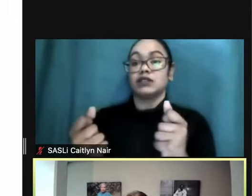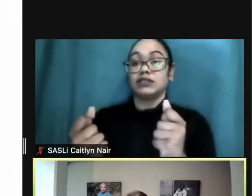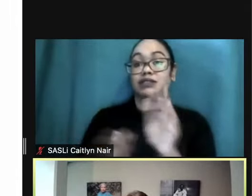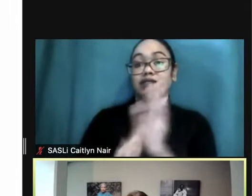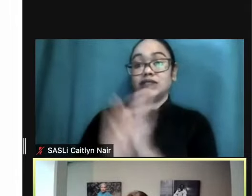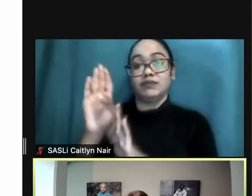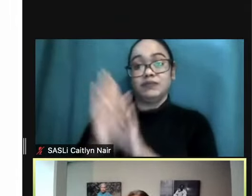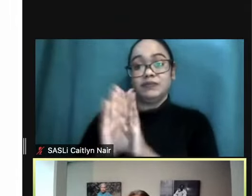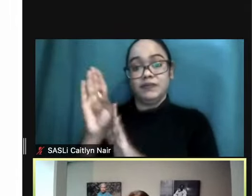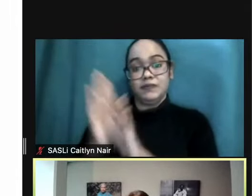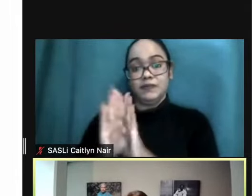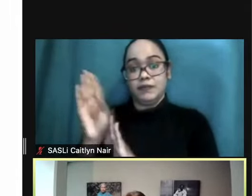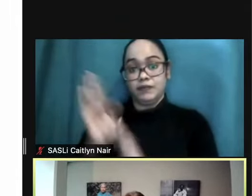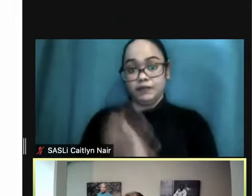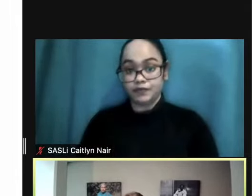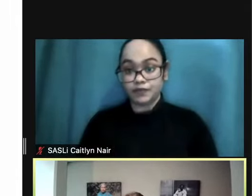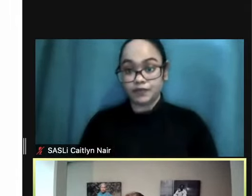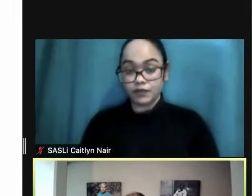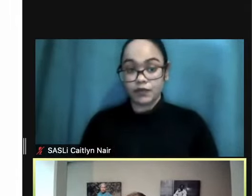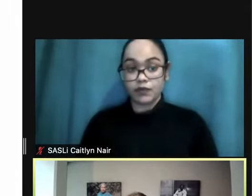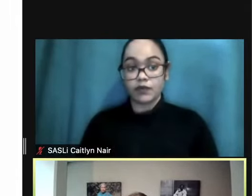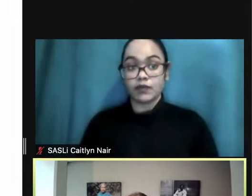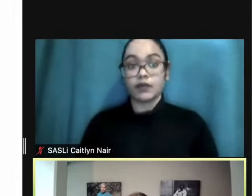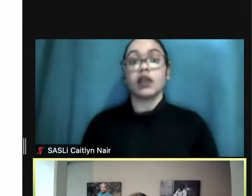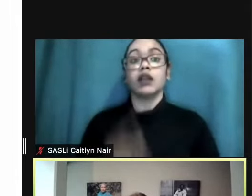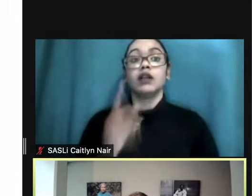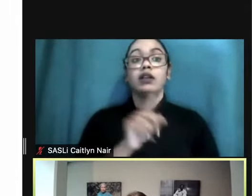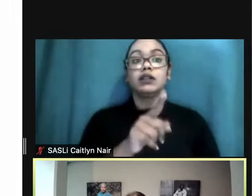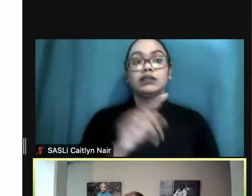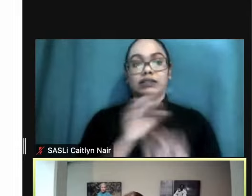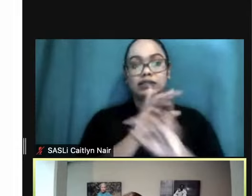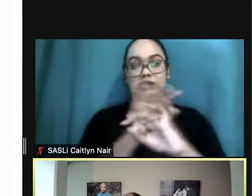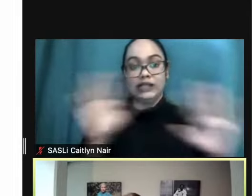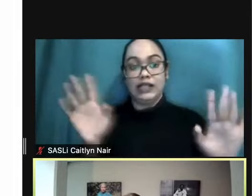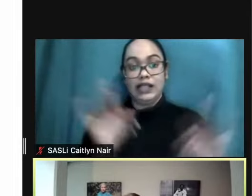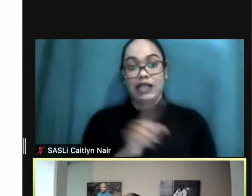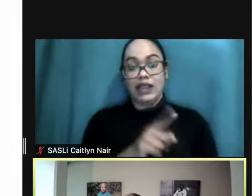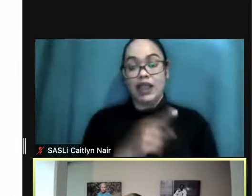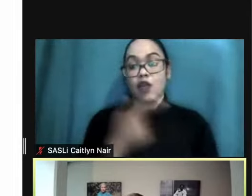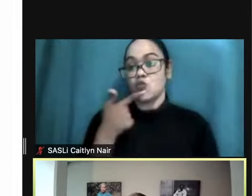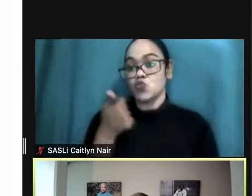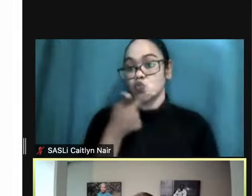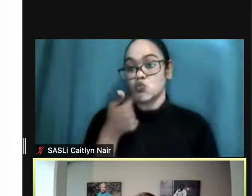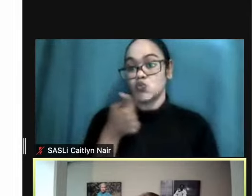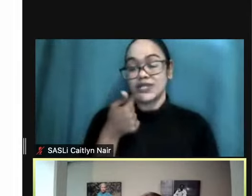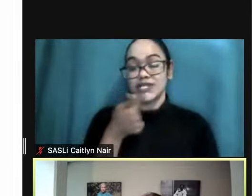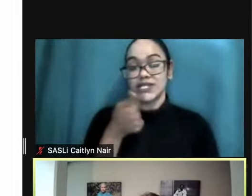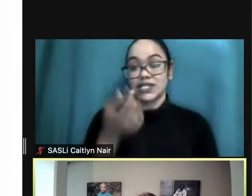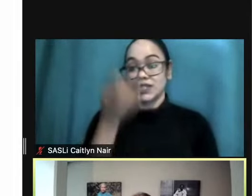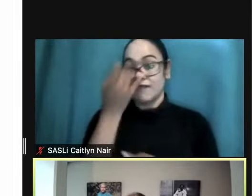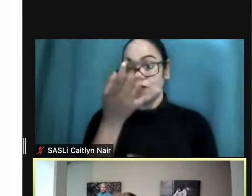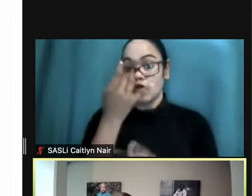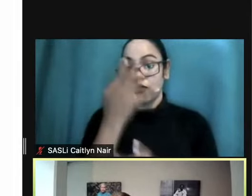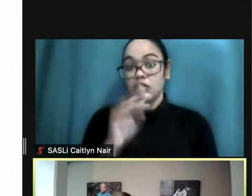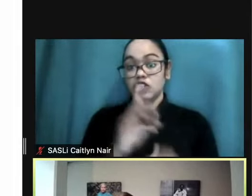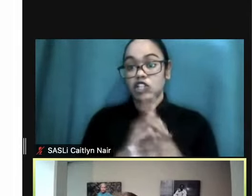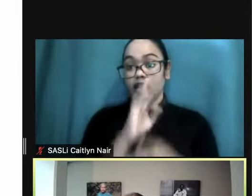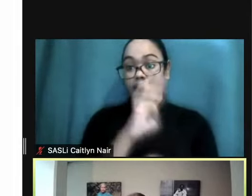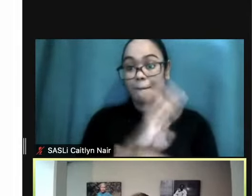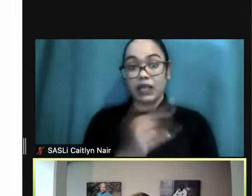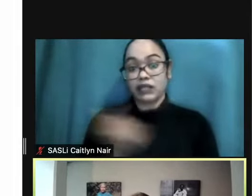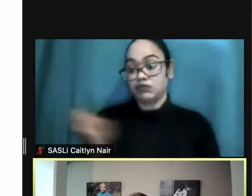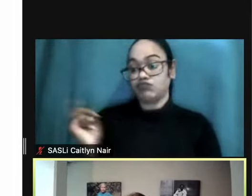Yeah. It is very clear, very, very recent data from very detailed analysis about